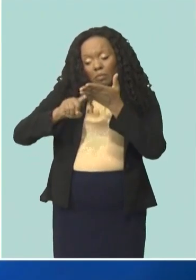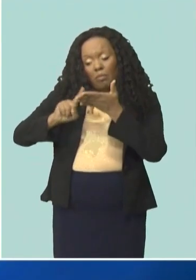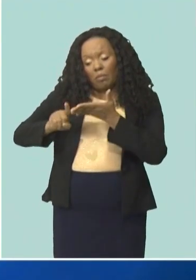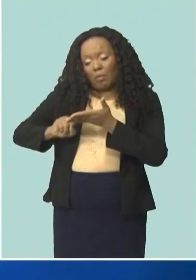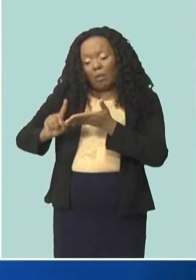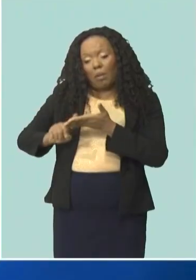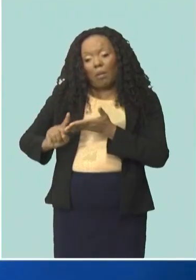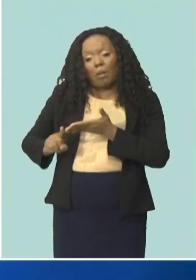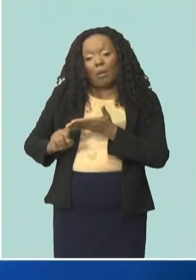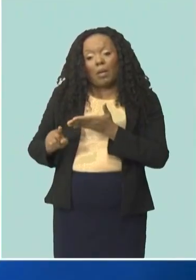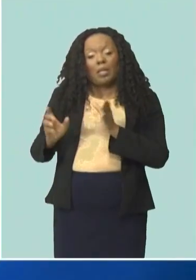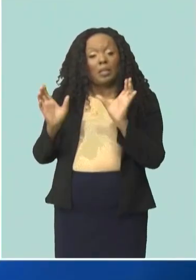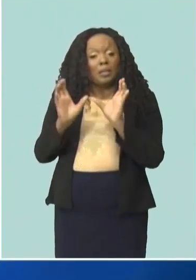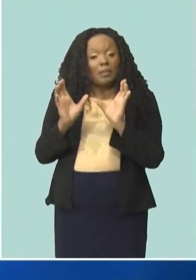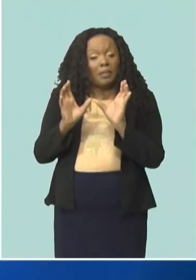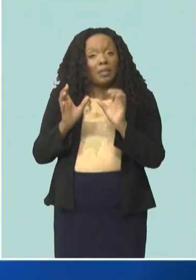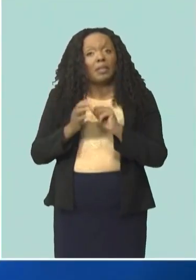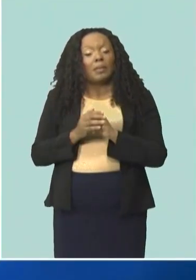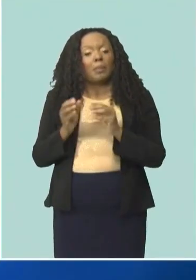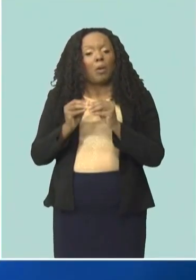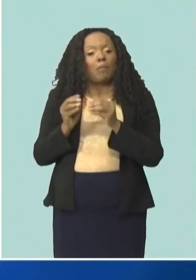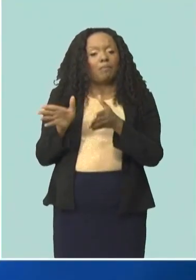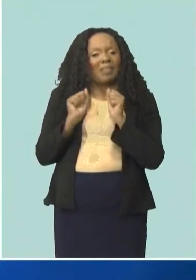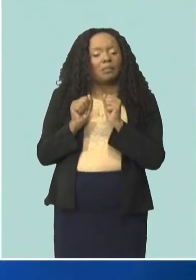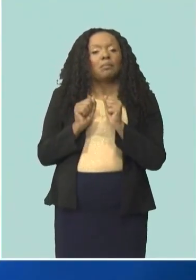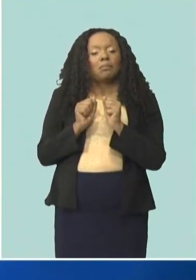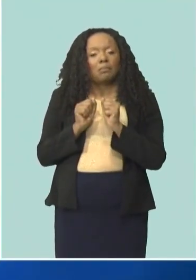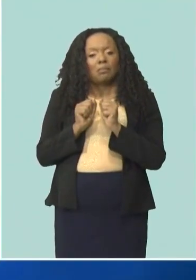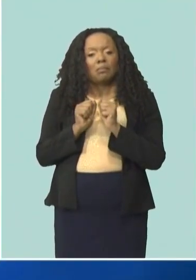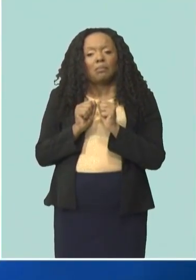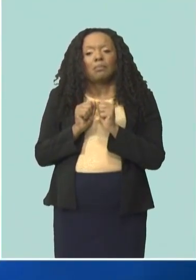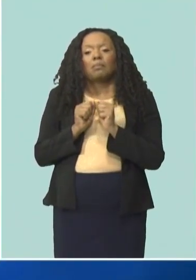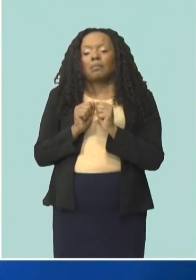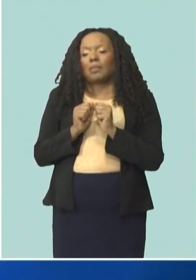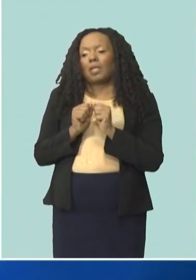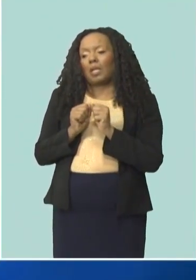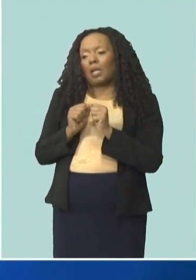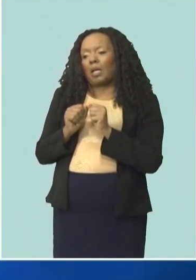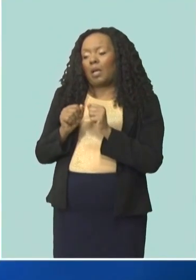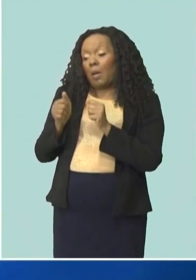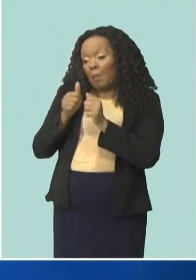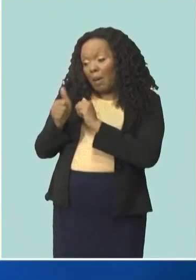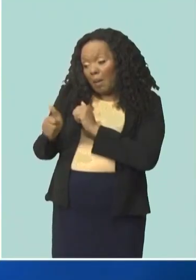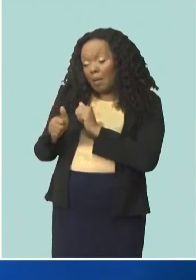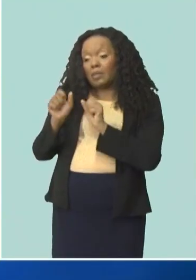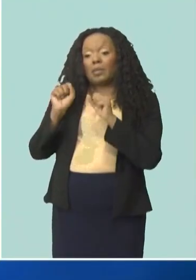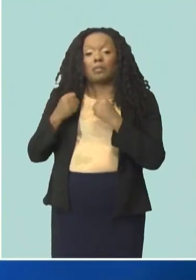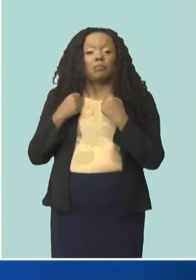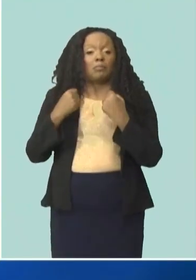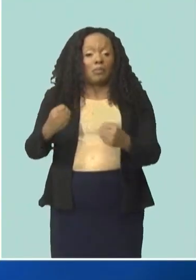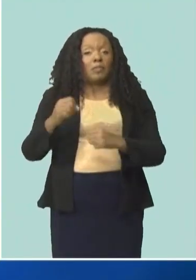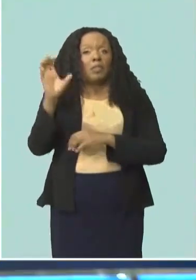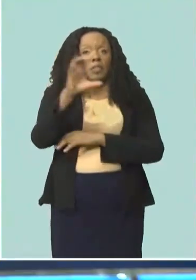a faster pace so that they can be on the road for this Christmas season.